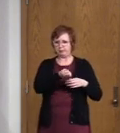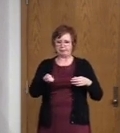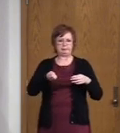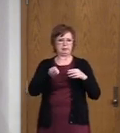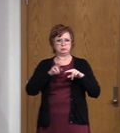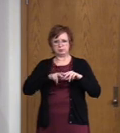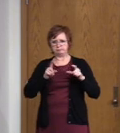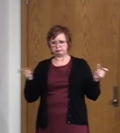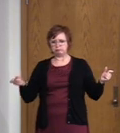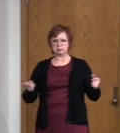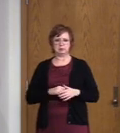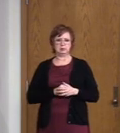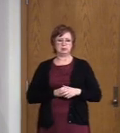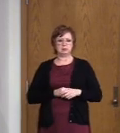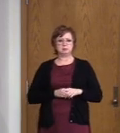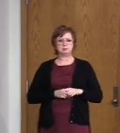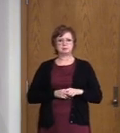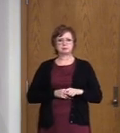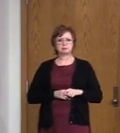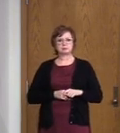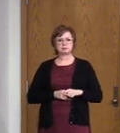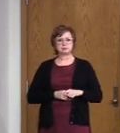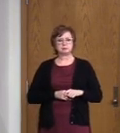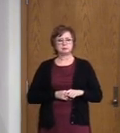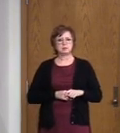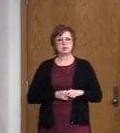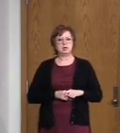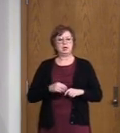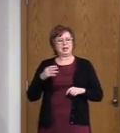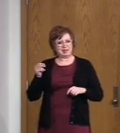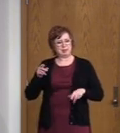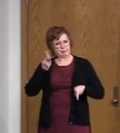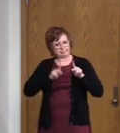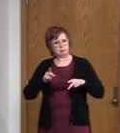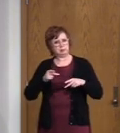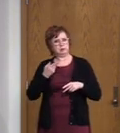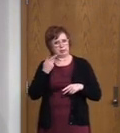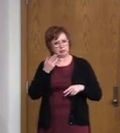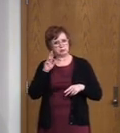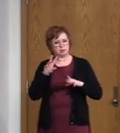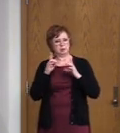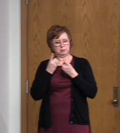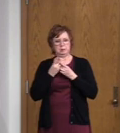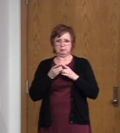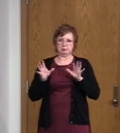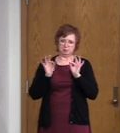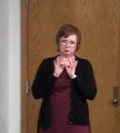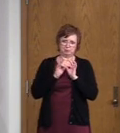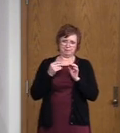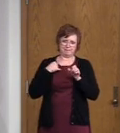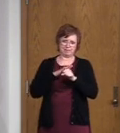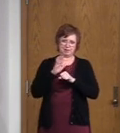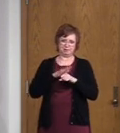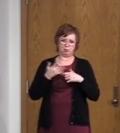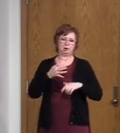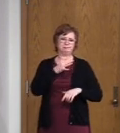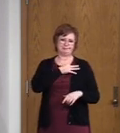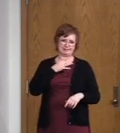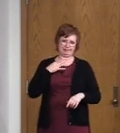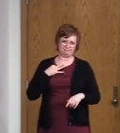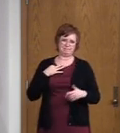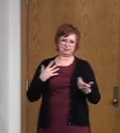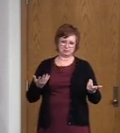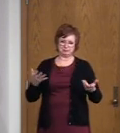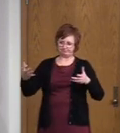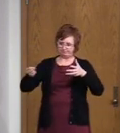stuff, and managing the logistics, the human resourcing of the clinics is a key and important component. We